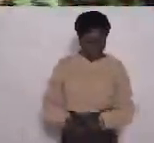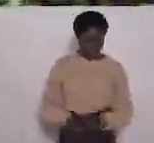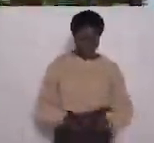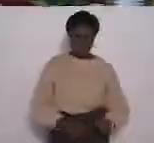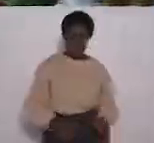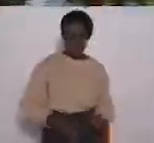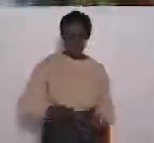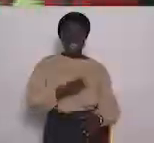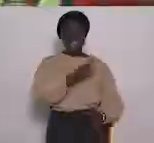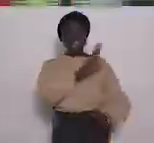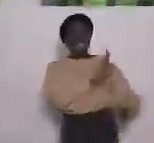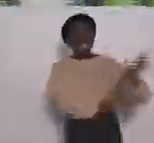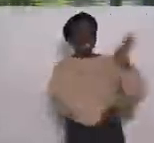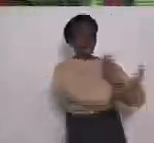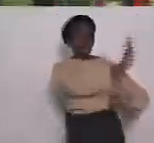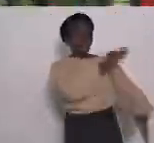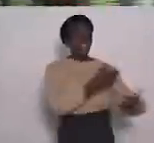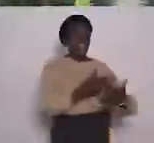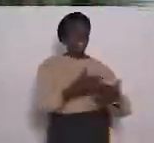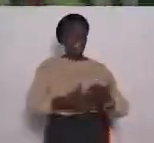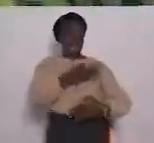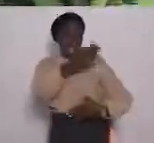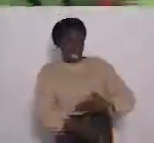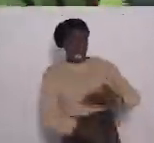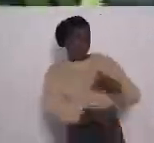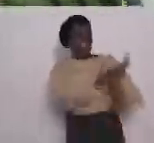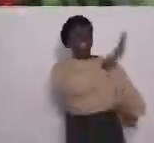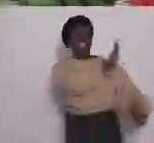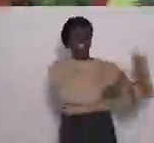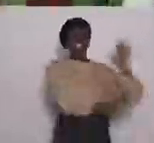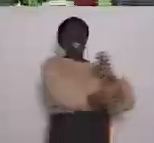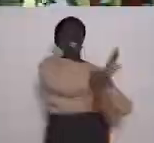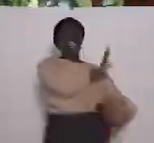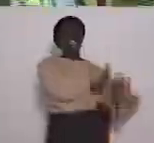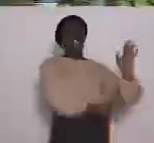generations after generations